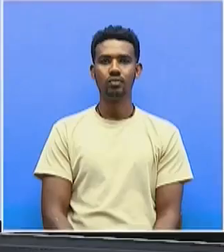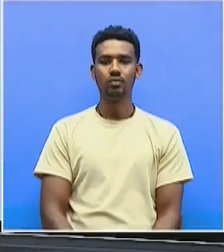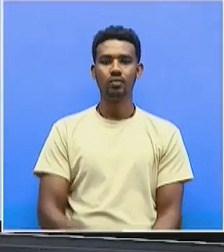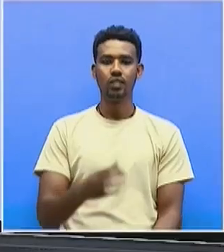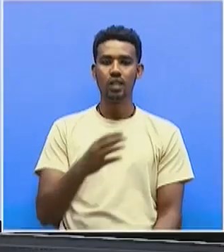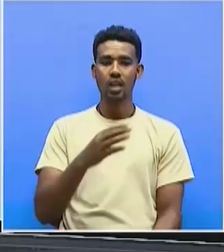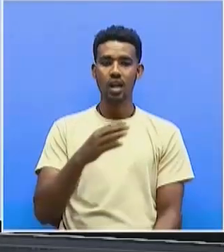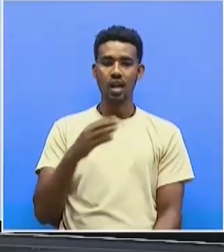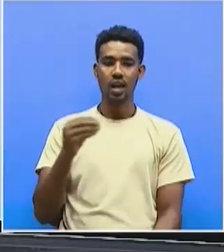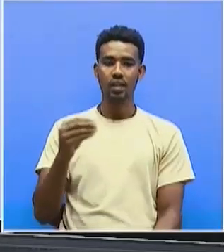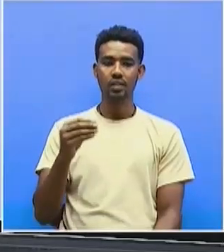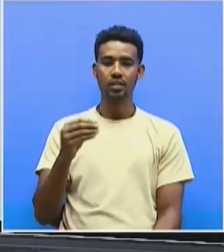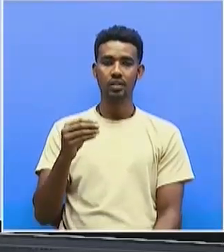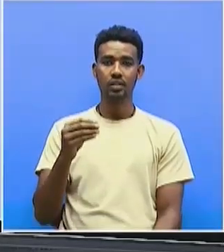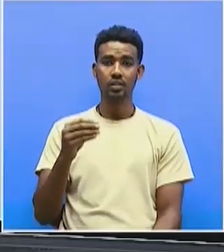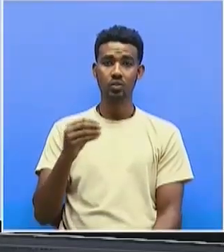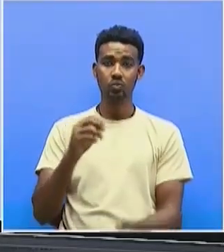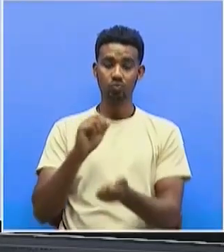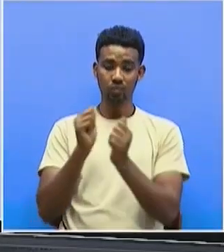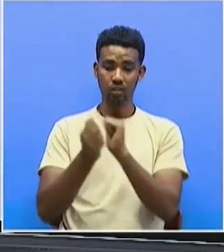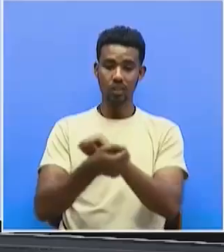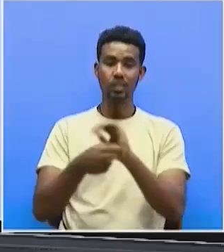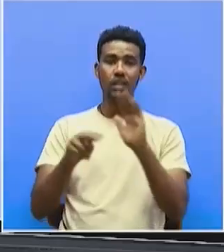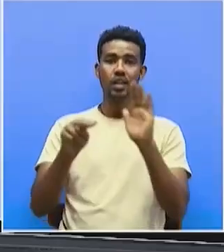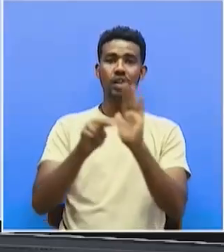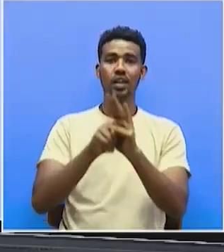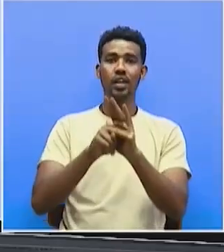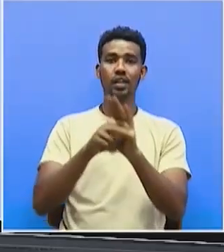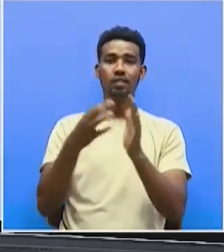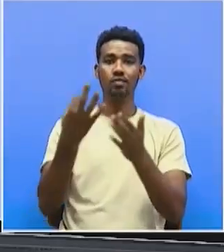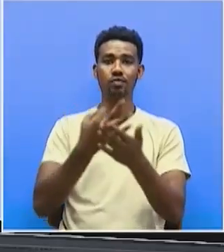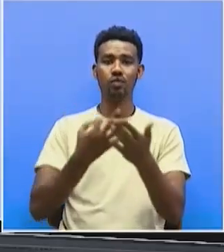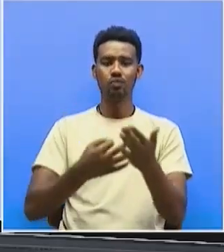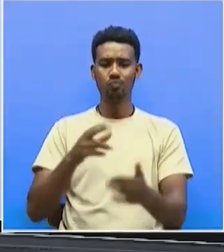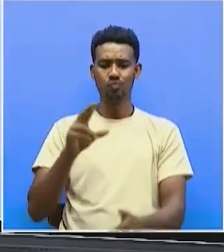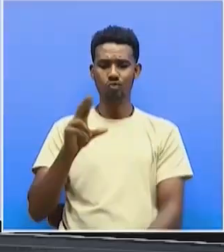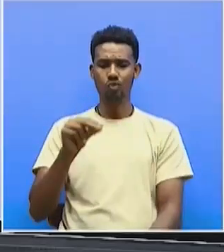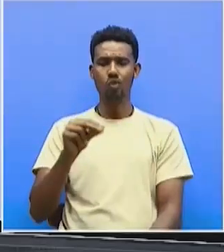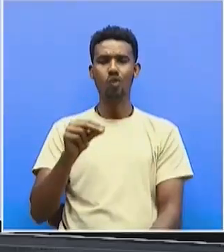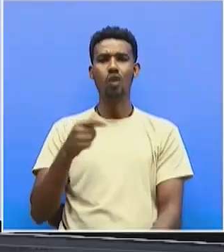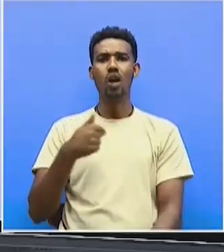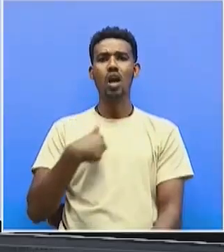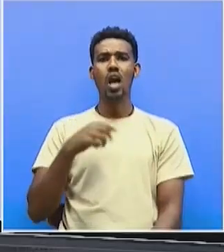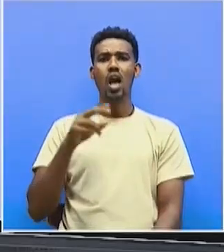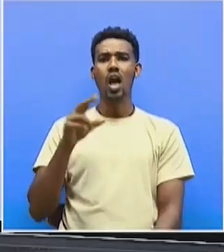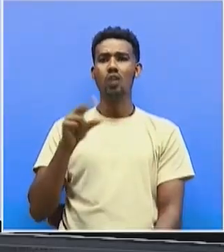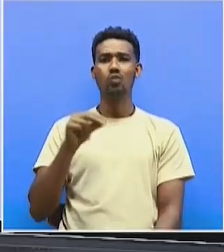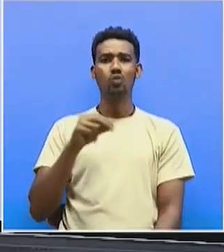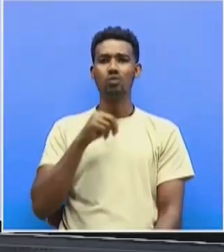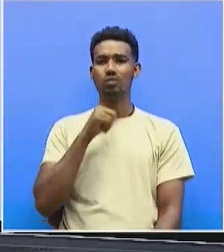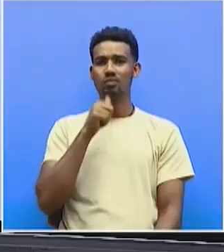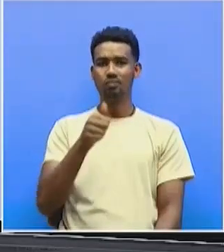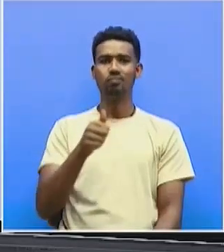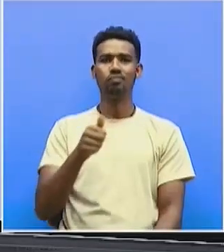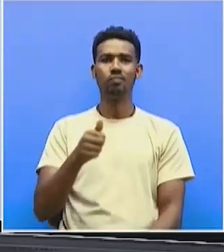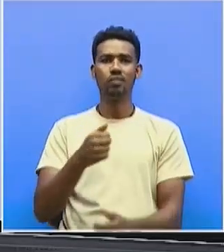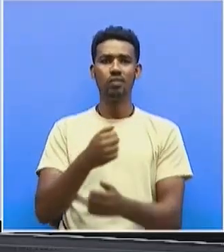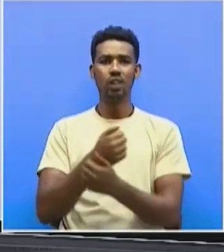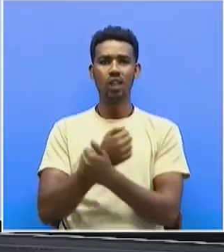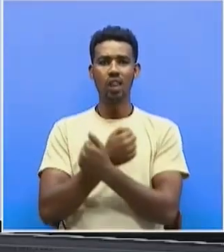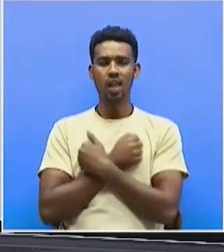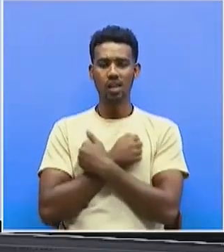And to make negative form, you can say, no, I don't like playing football.